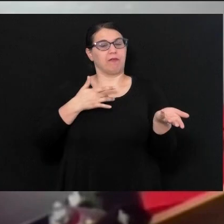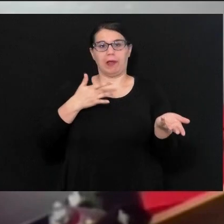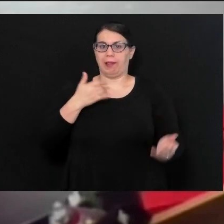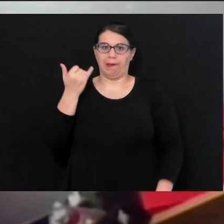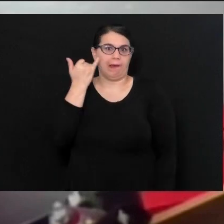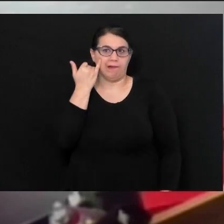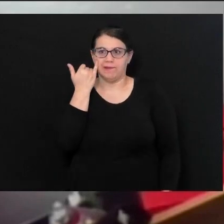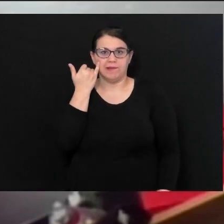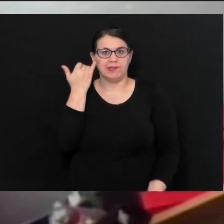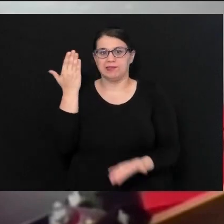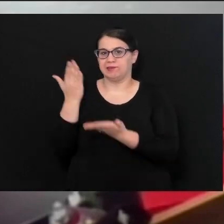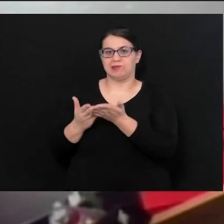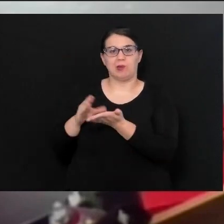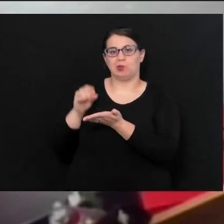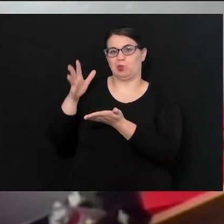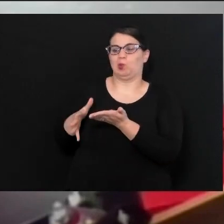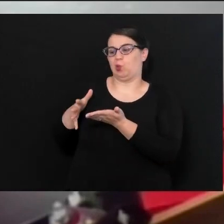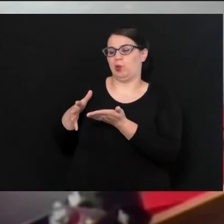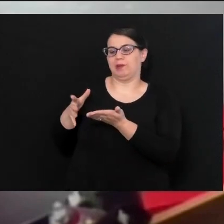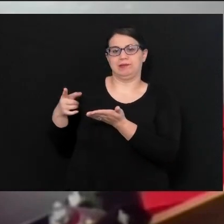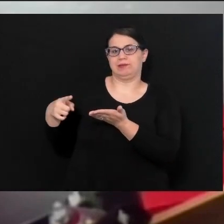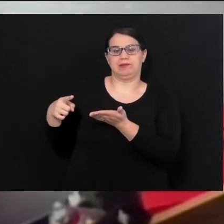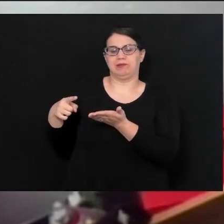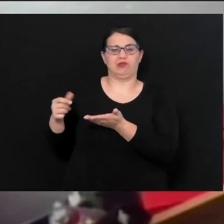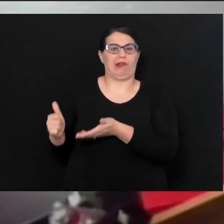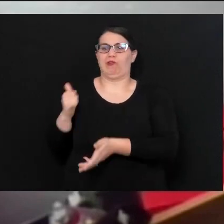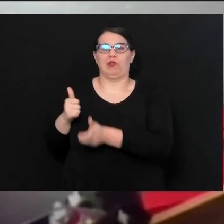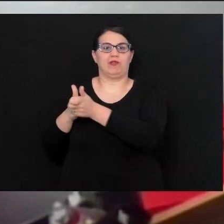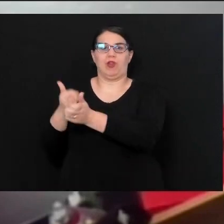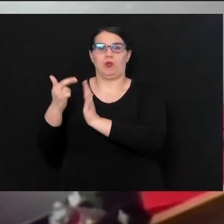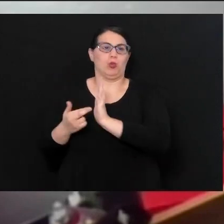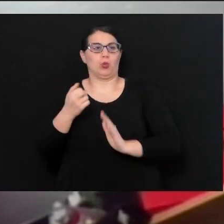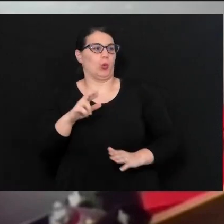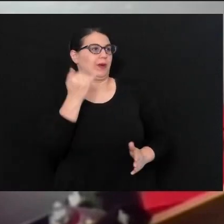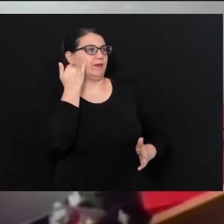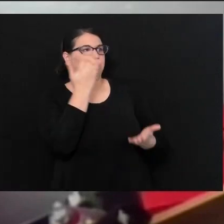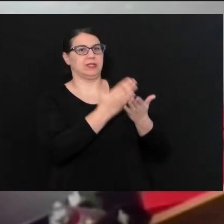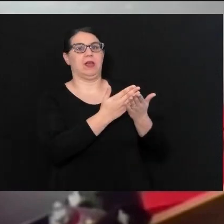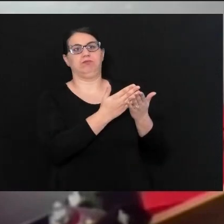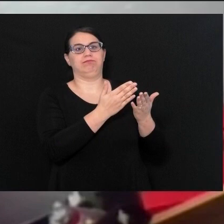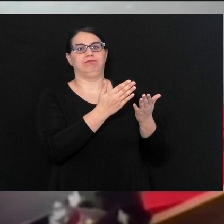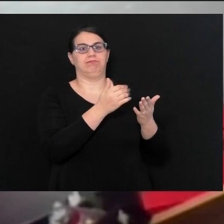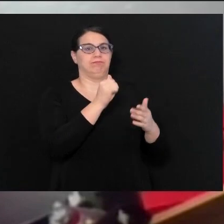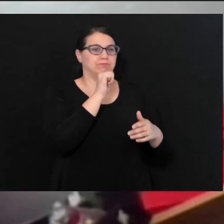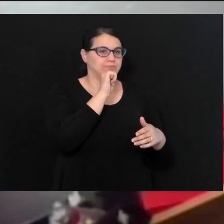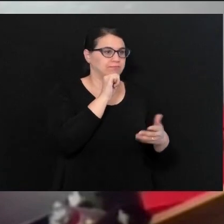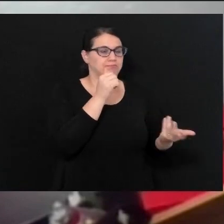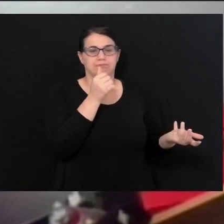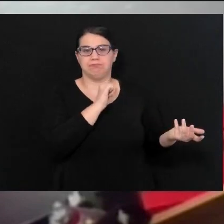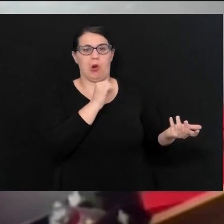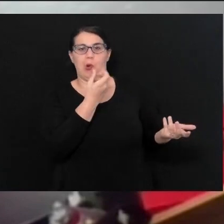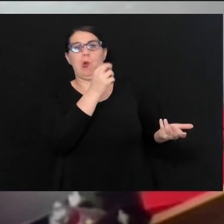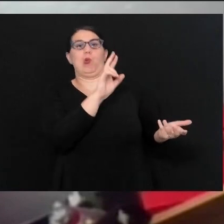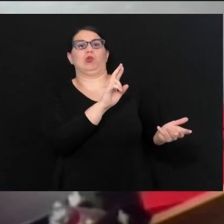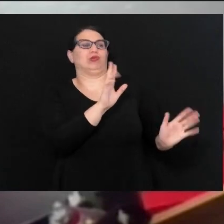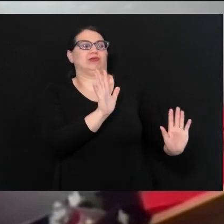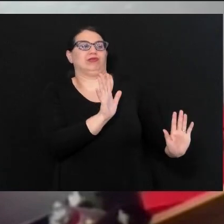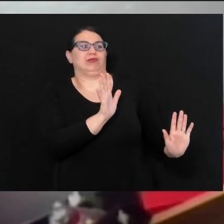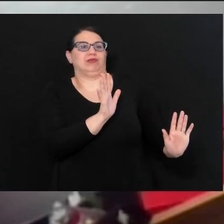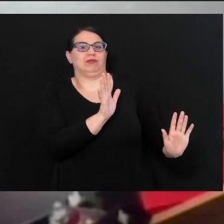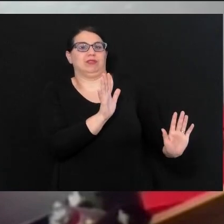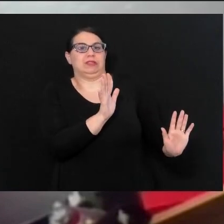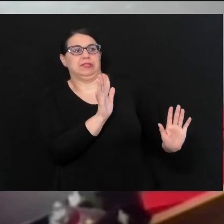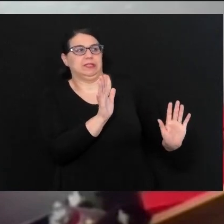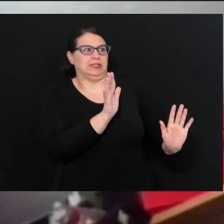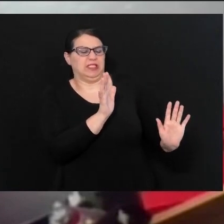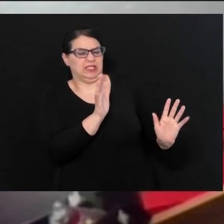1 or 2 irresponsible owners might play a role in some nail chewing. And I'd also like to ask, as part of this question,